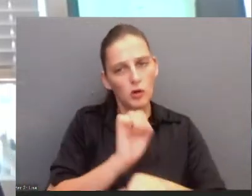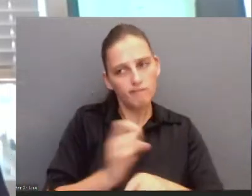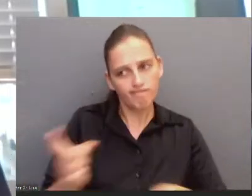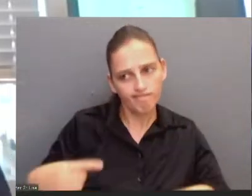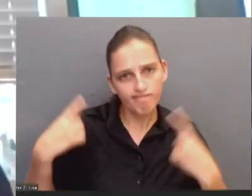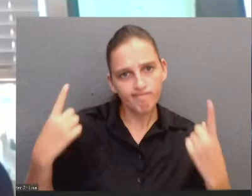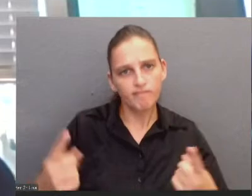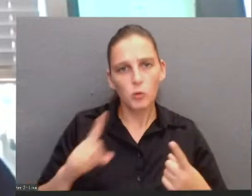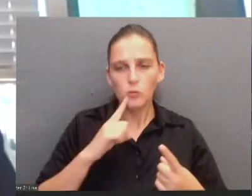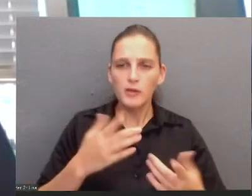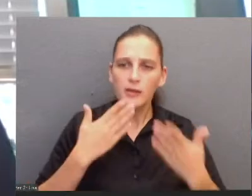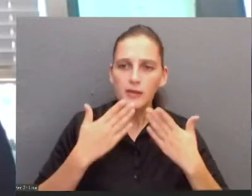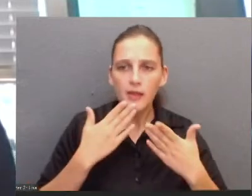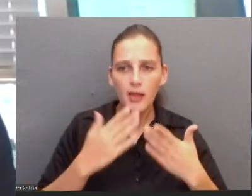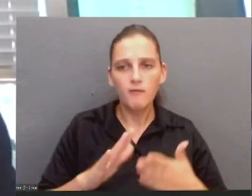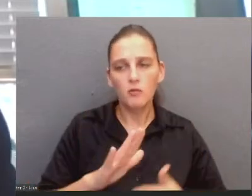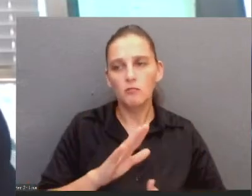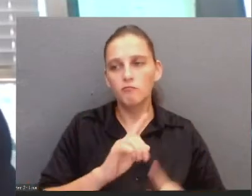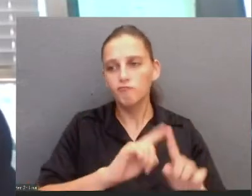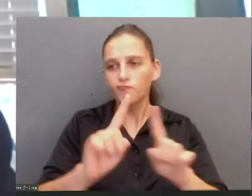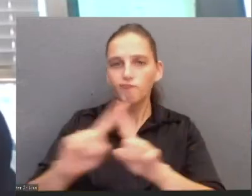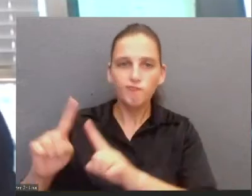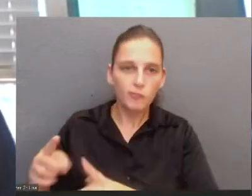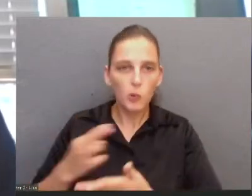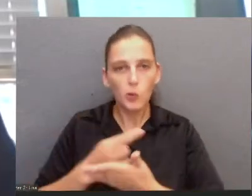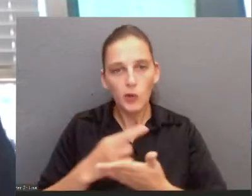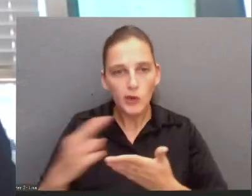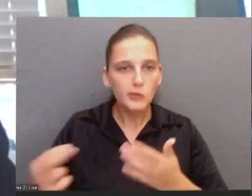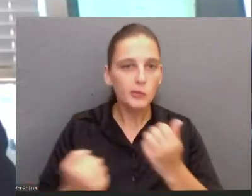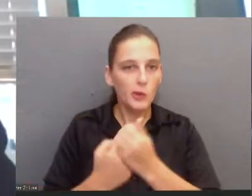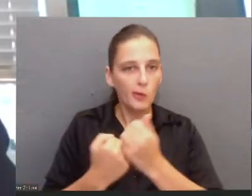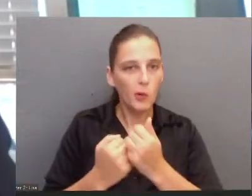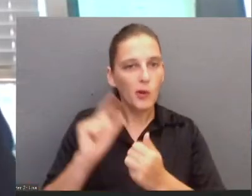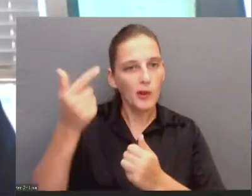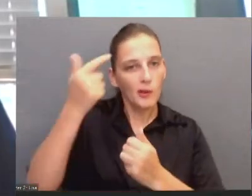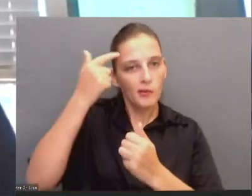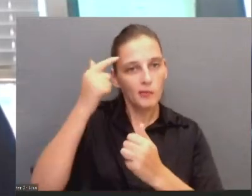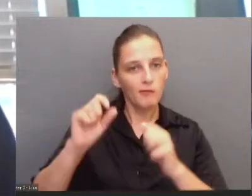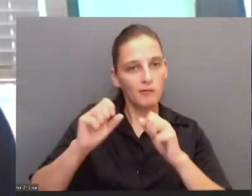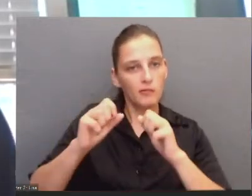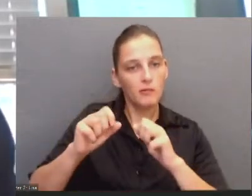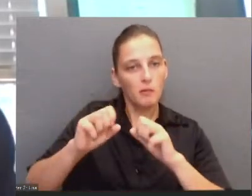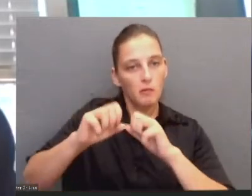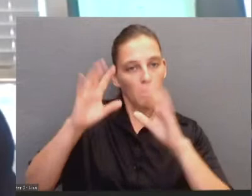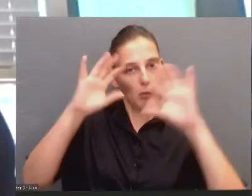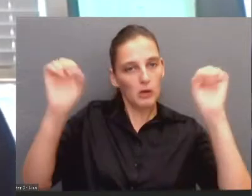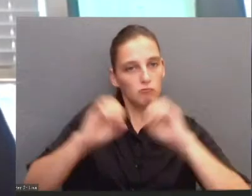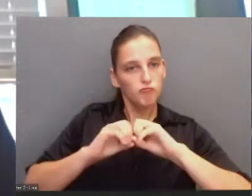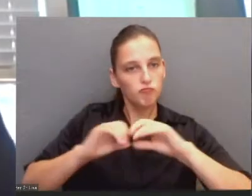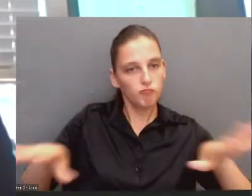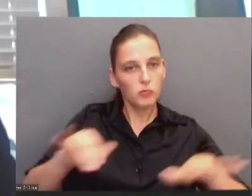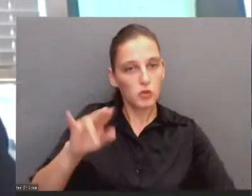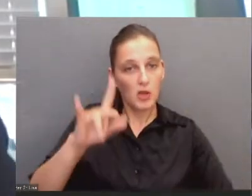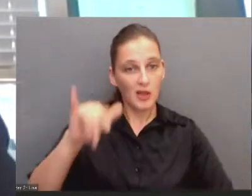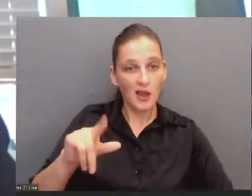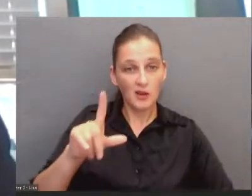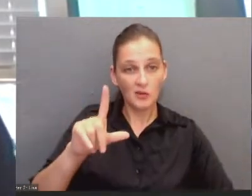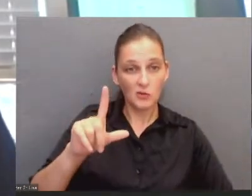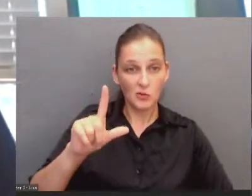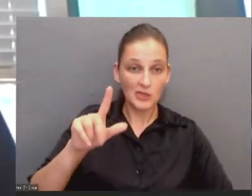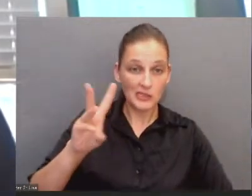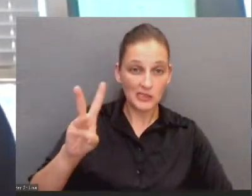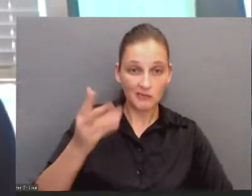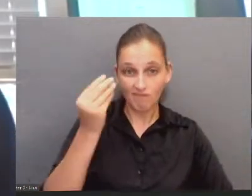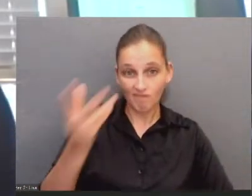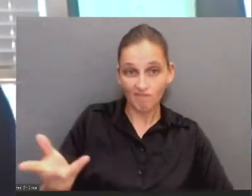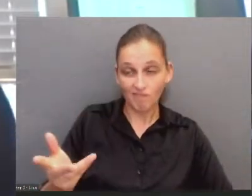of resources and supports that the administration released on July 26th, clarifying that long COVID may rise to the level of a